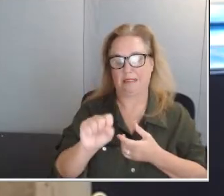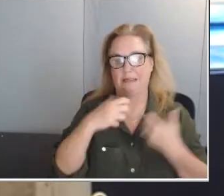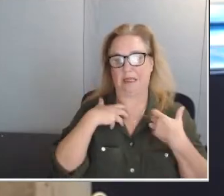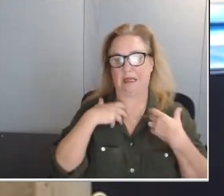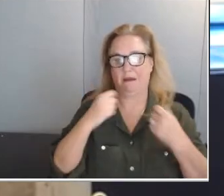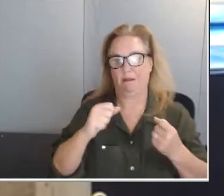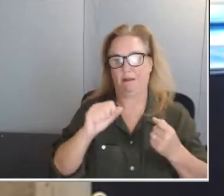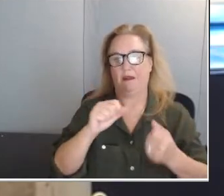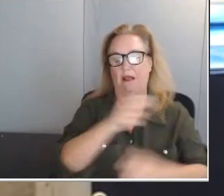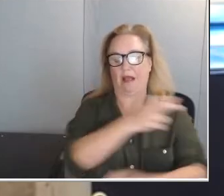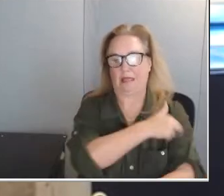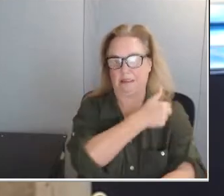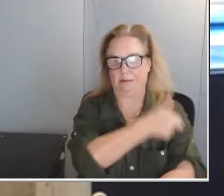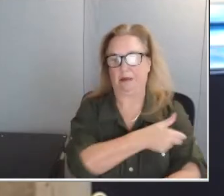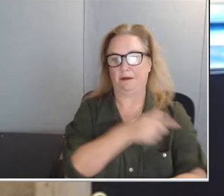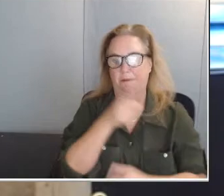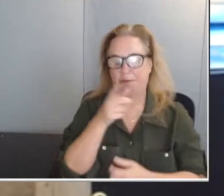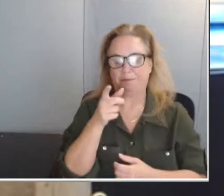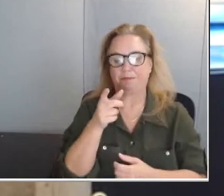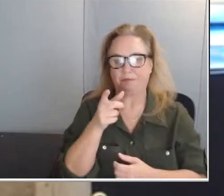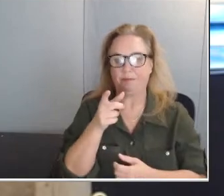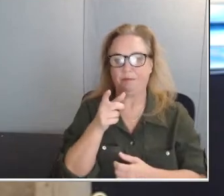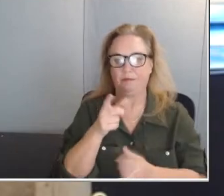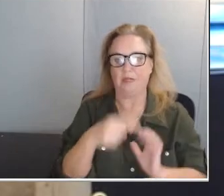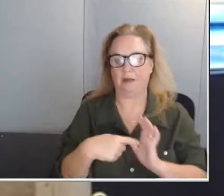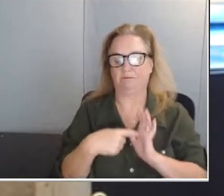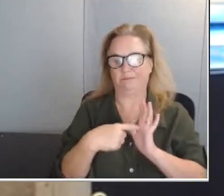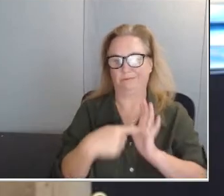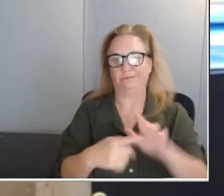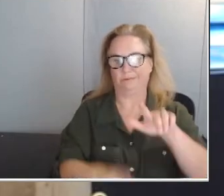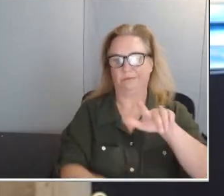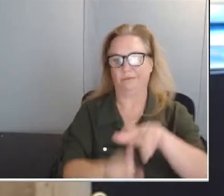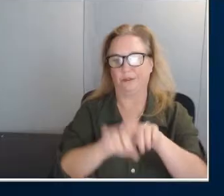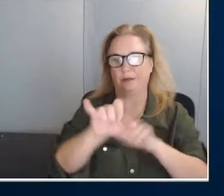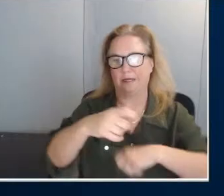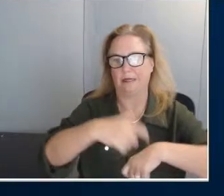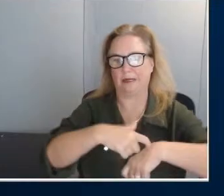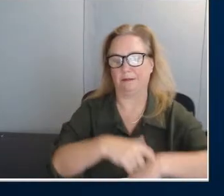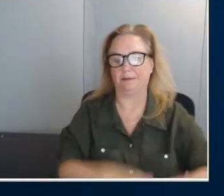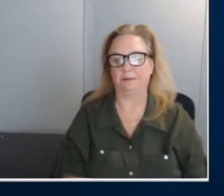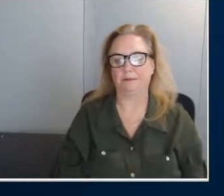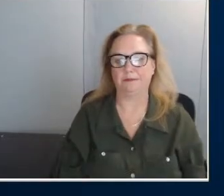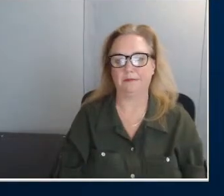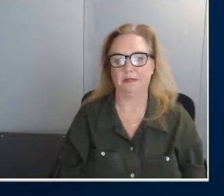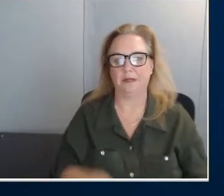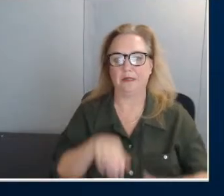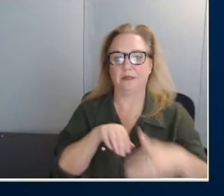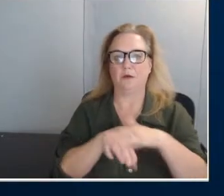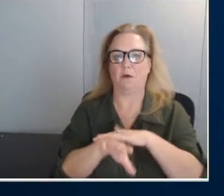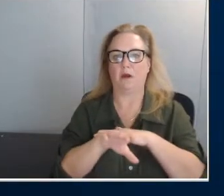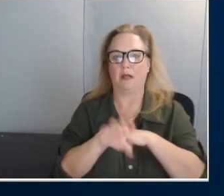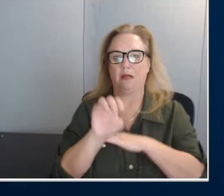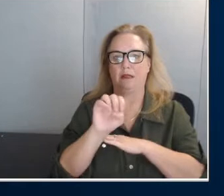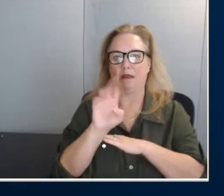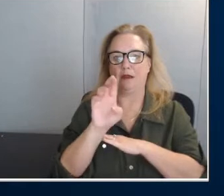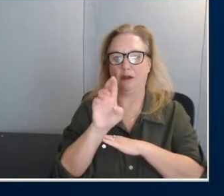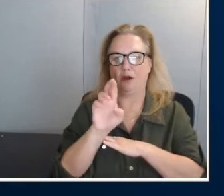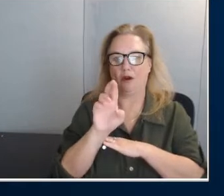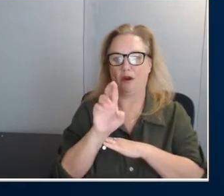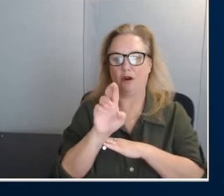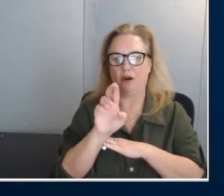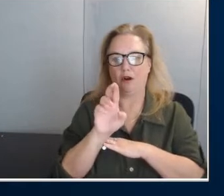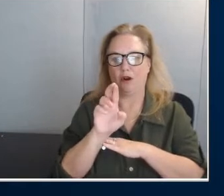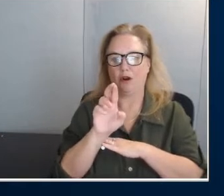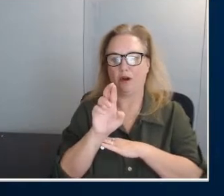main hospital, and I presented myself at that time. So you walk into the emergency department. At